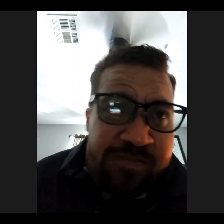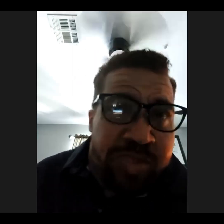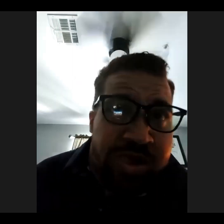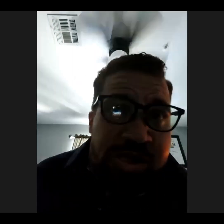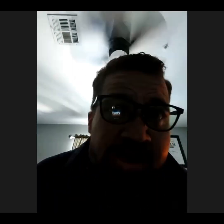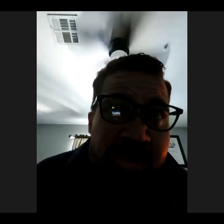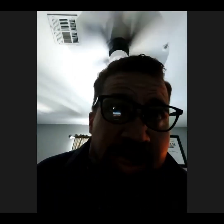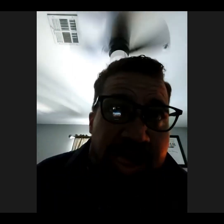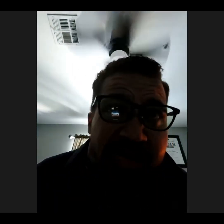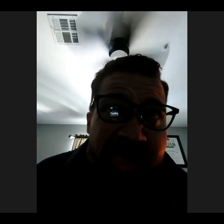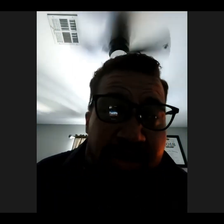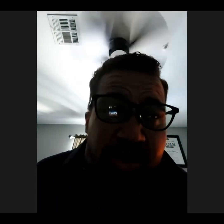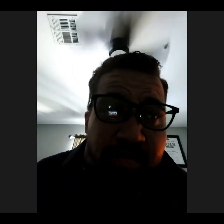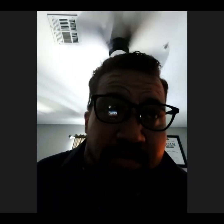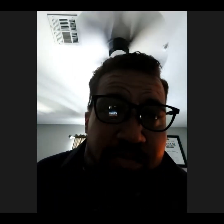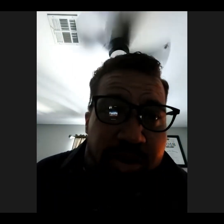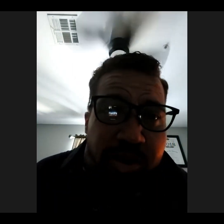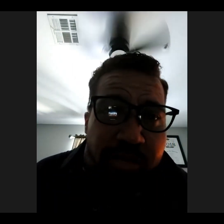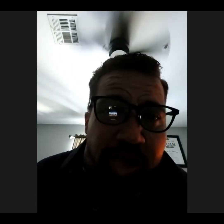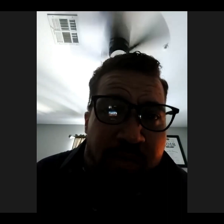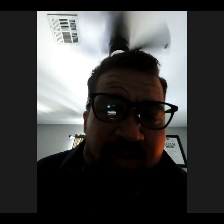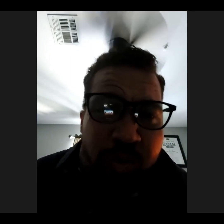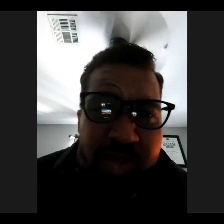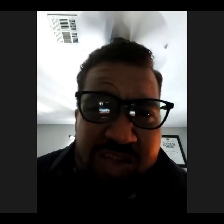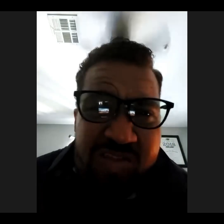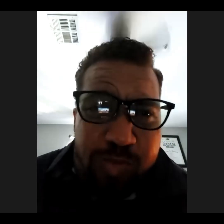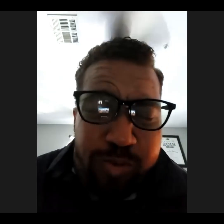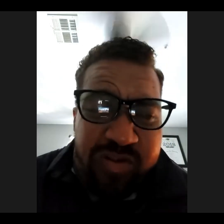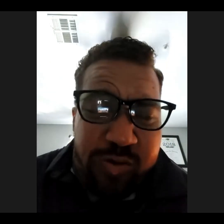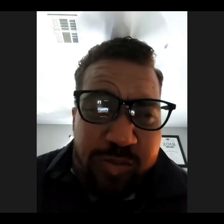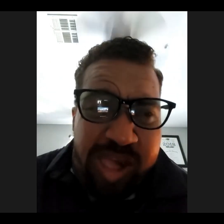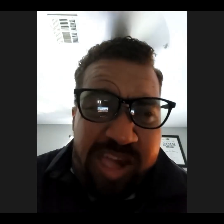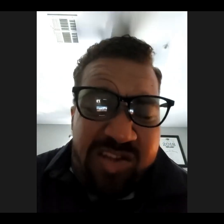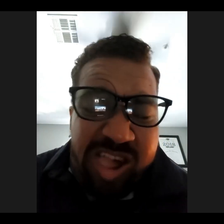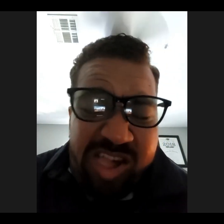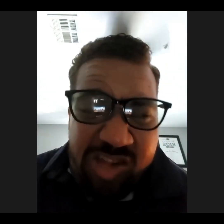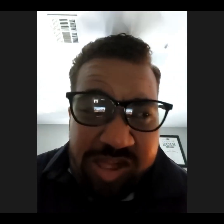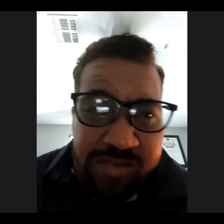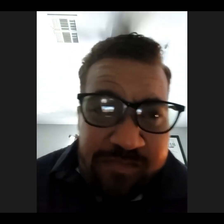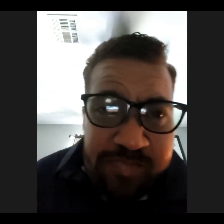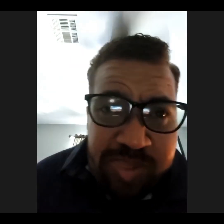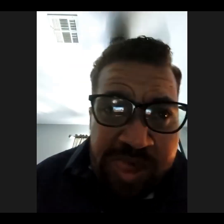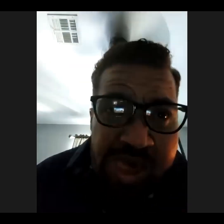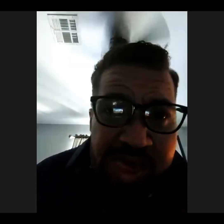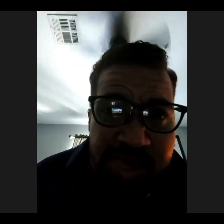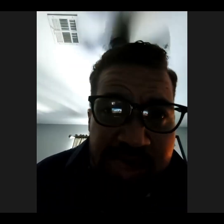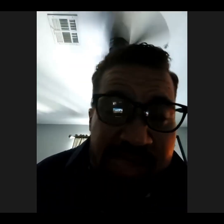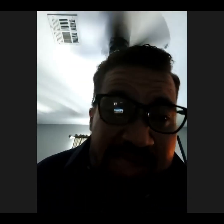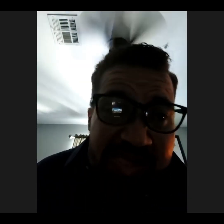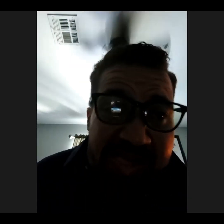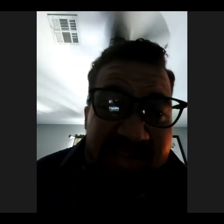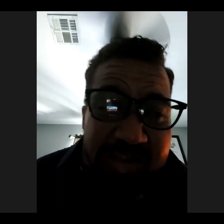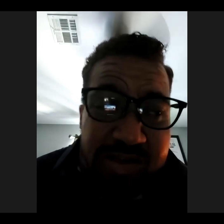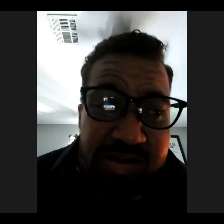community. And then I was wanting to pursue my education, and